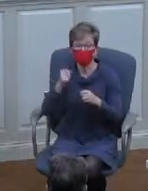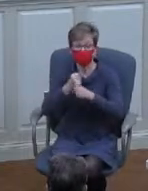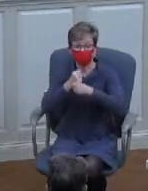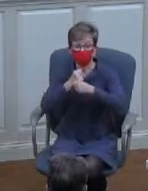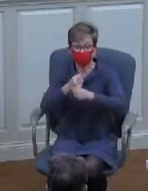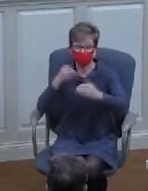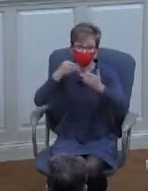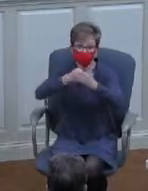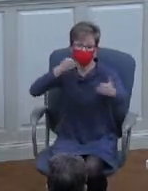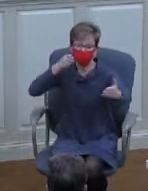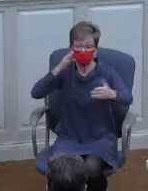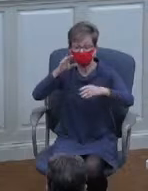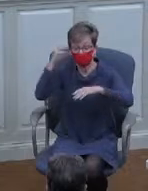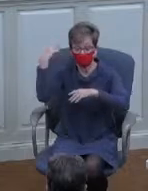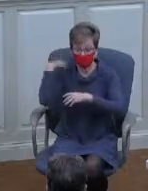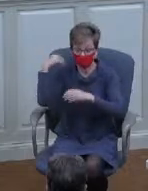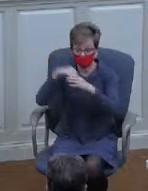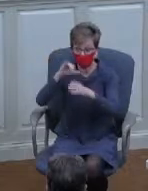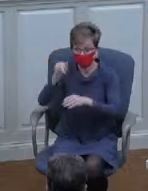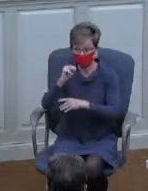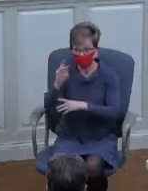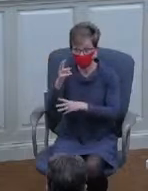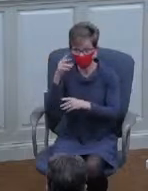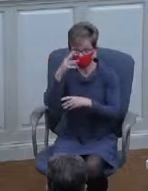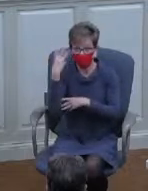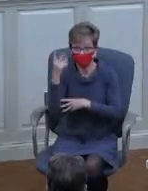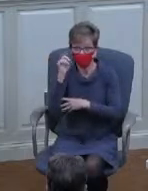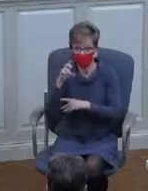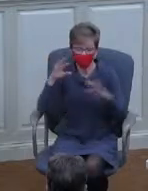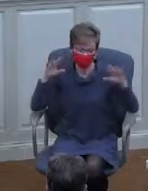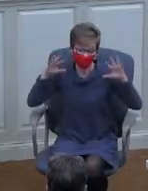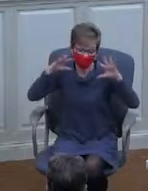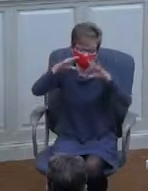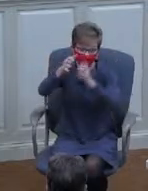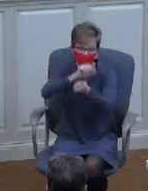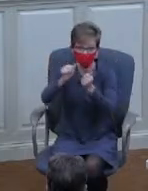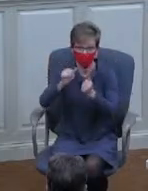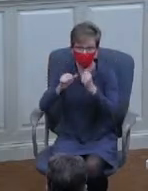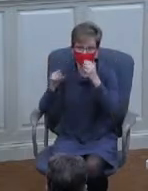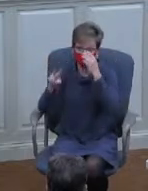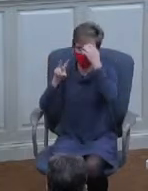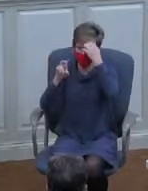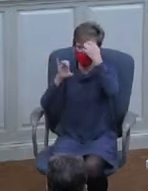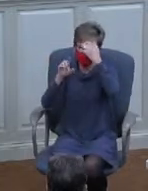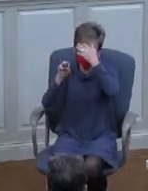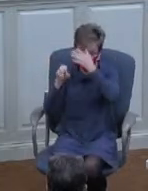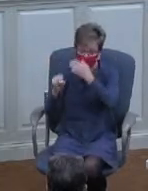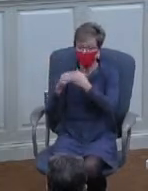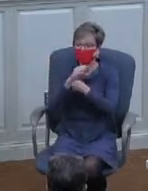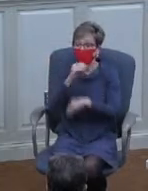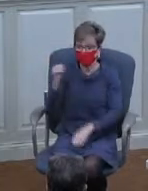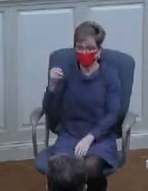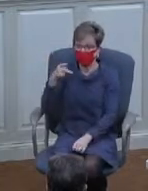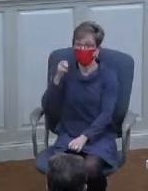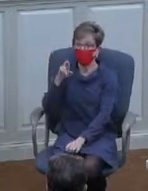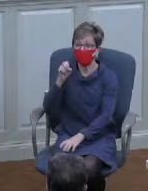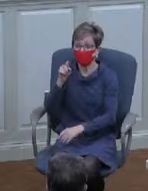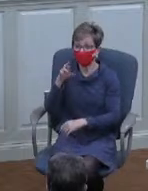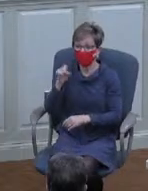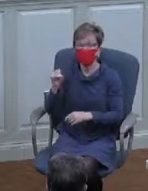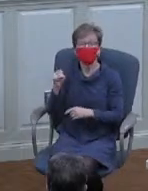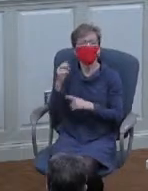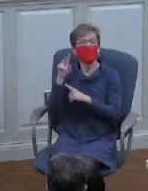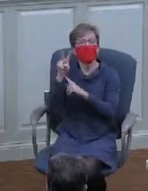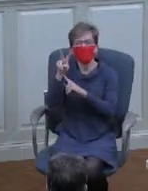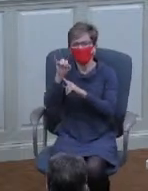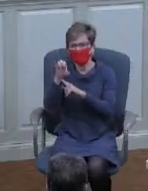Capitol on January 6th are as much victims as perpetrators. They are victims of a national complacency